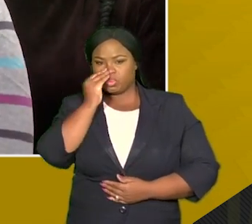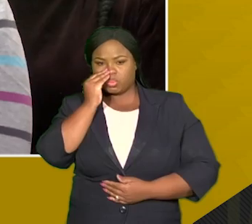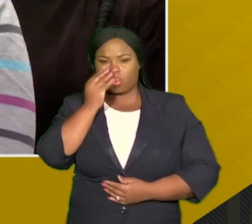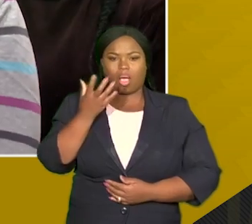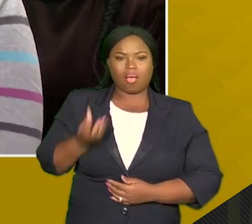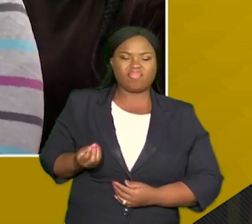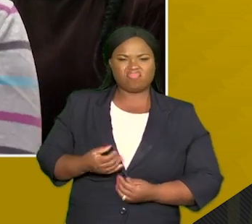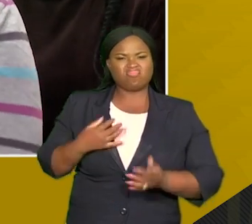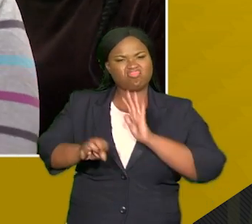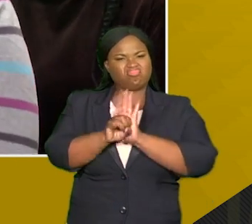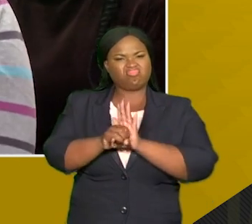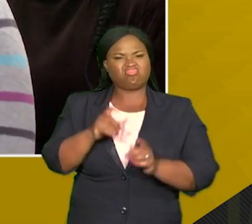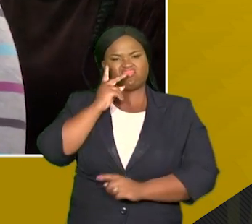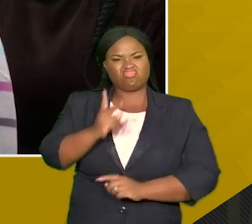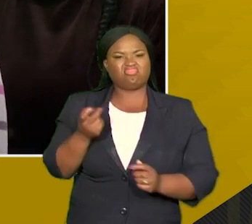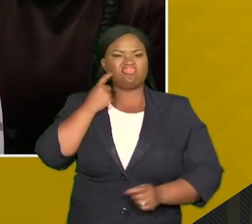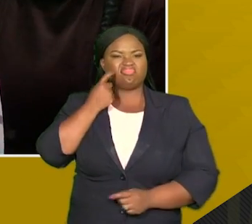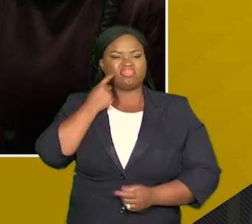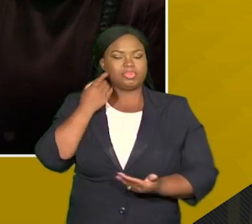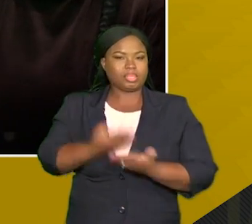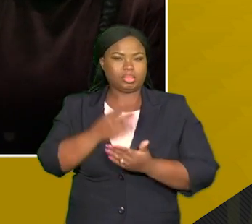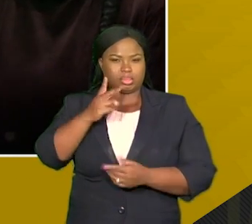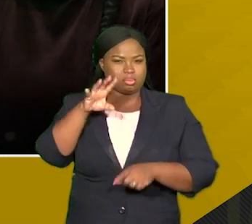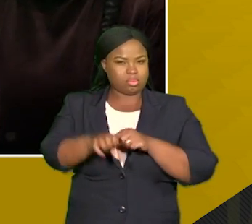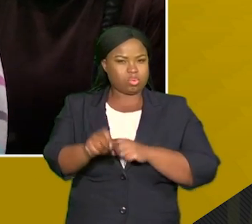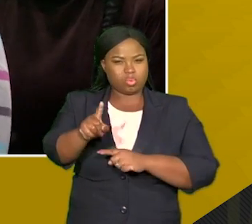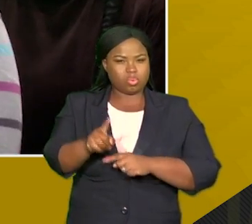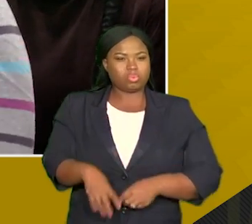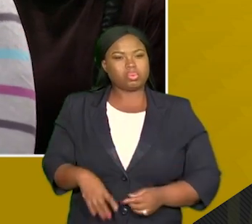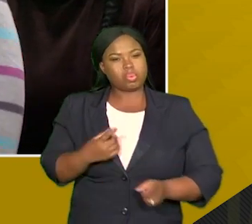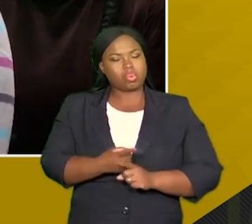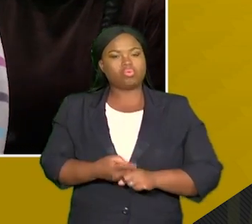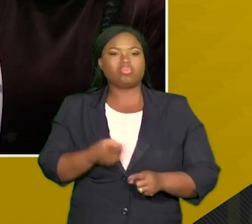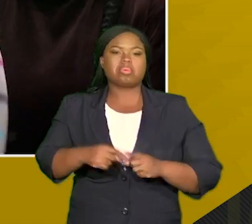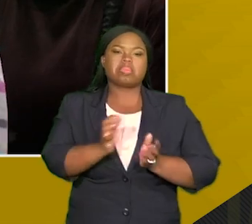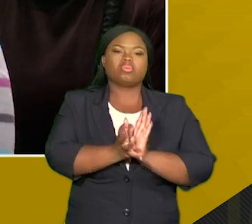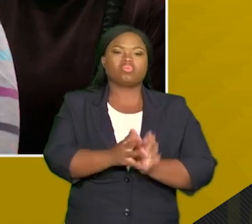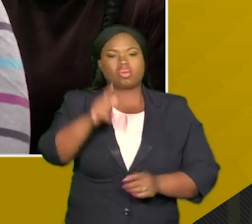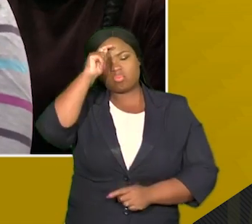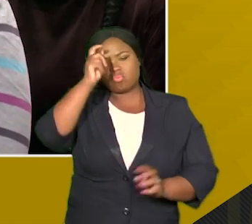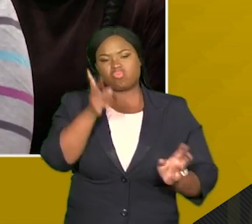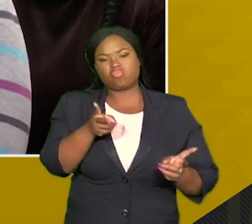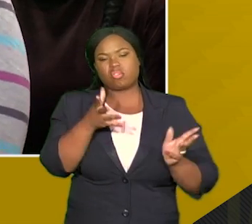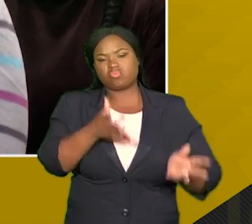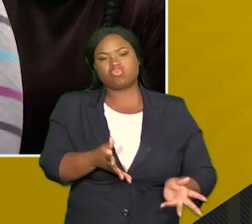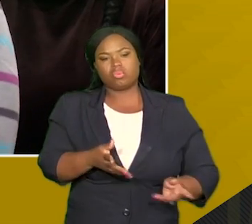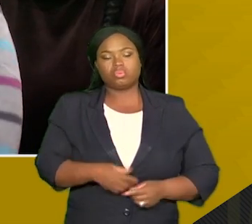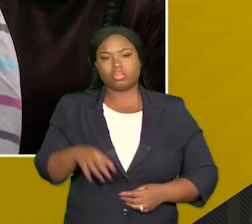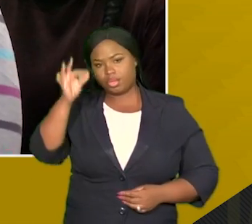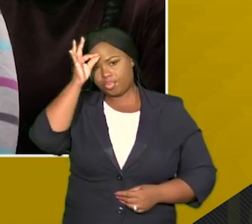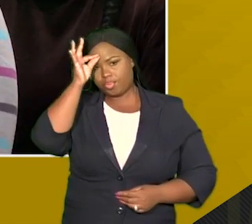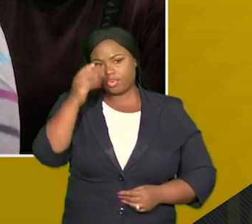hunta bayabonakala abahunta abo hunta bayabonakala ukuthi hayi laba bafana nje abasidlalela ibhola abafana nje vele abasidlalelayo so